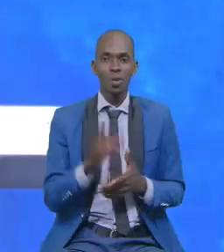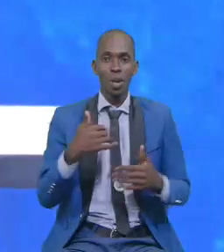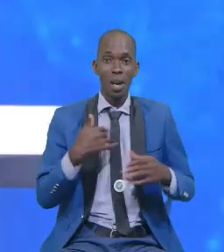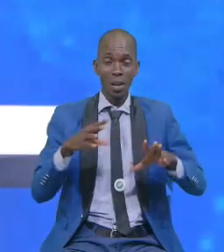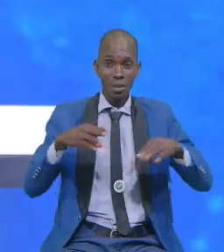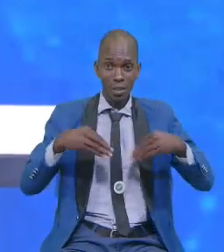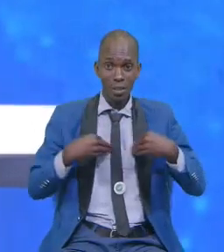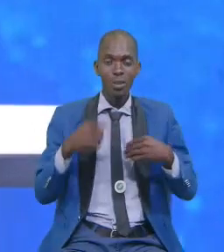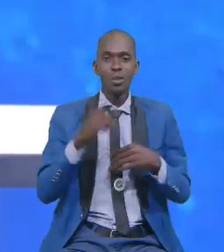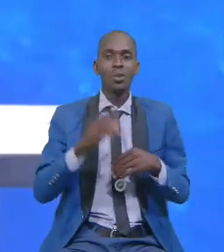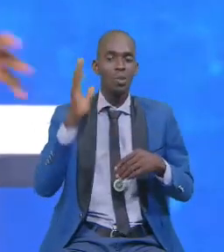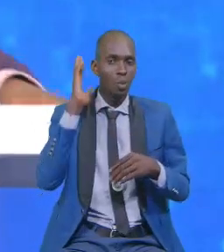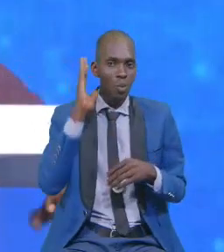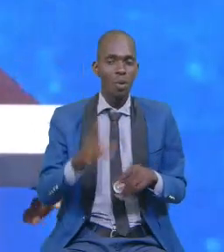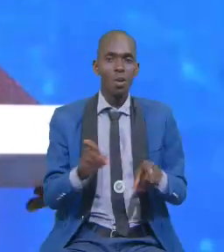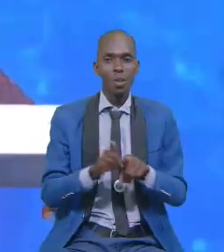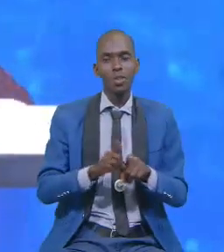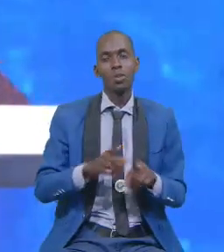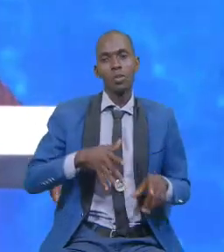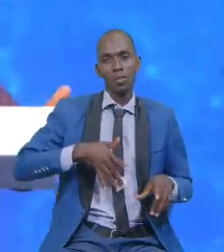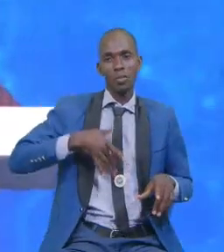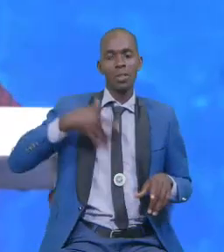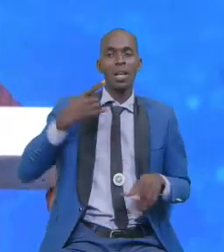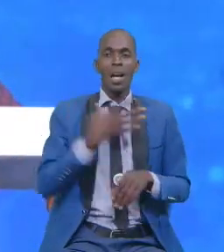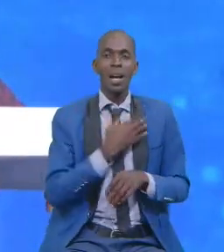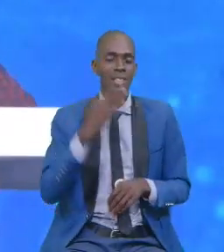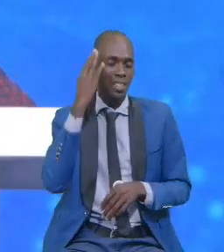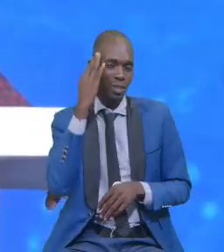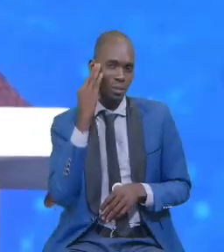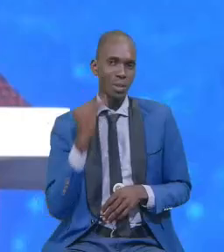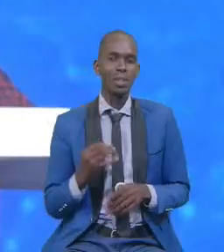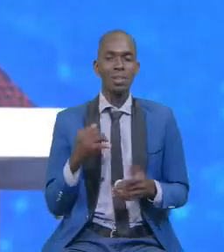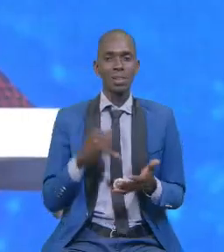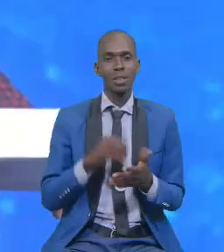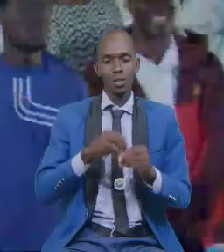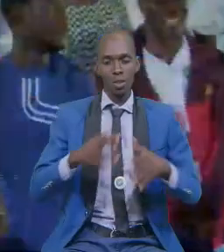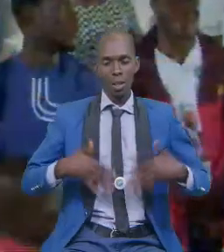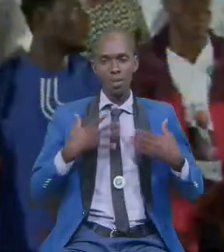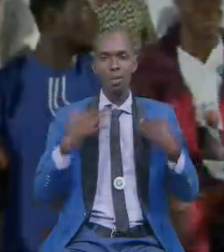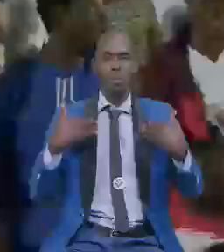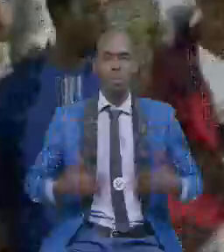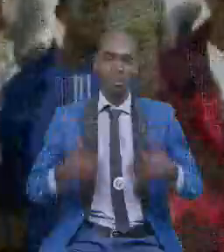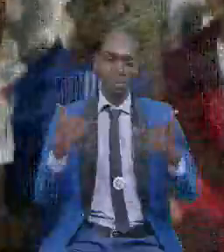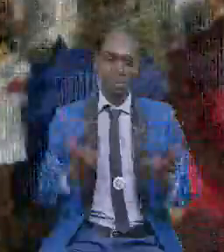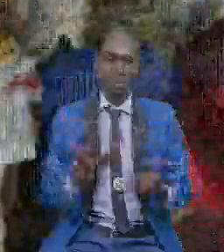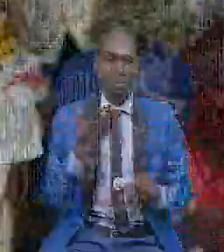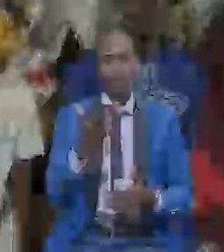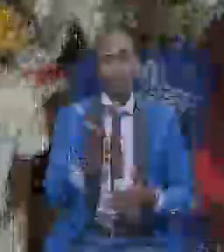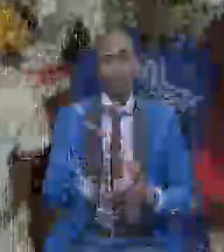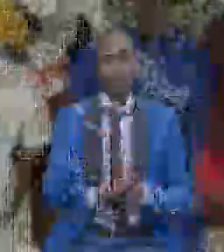will also feel and experience in your life, in your body right there.